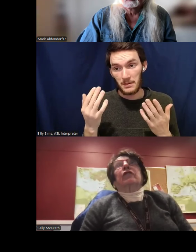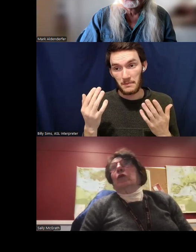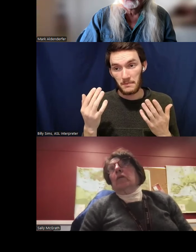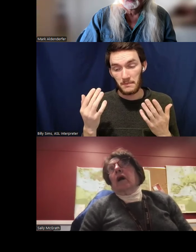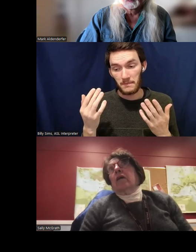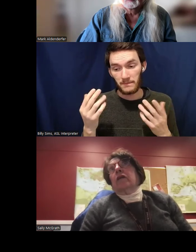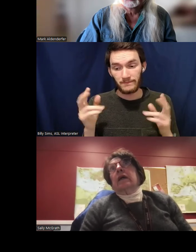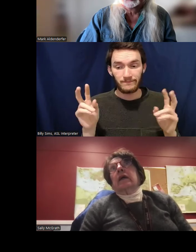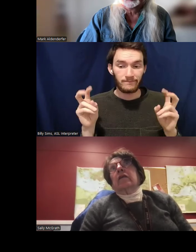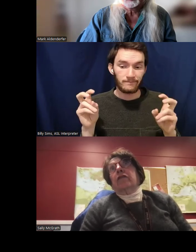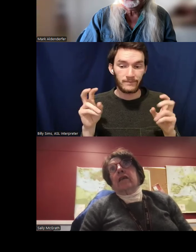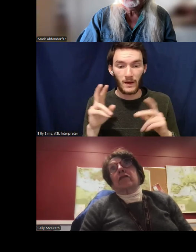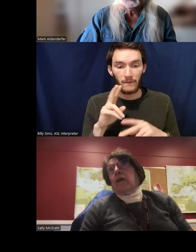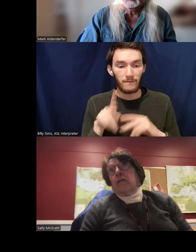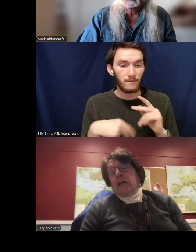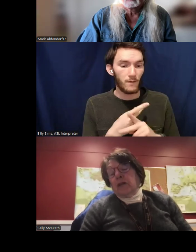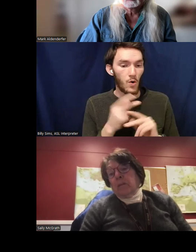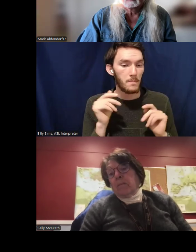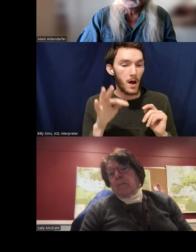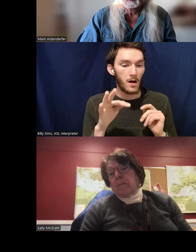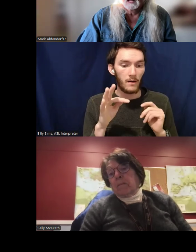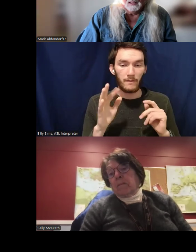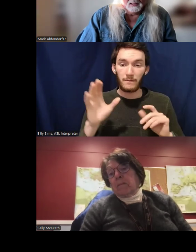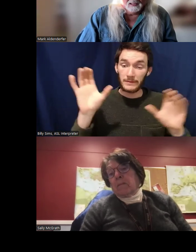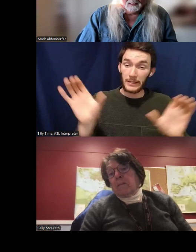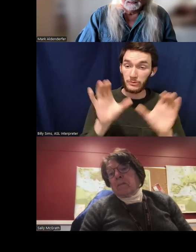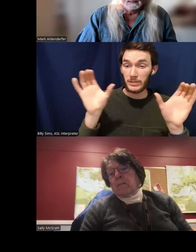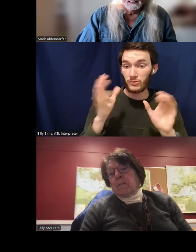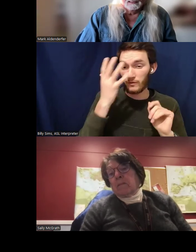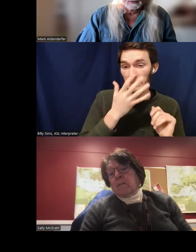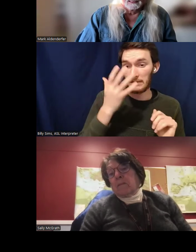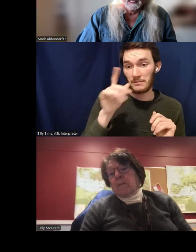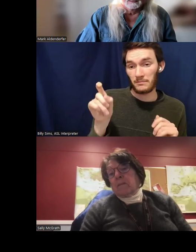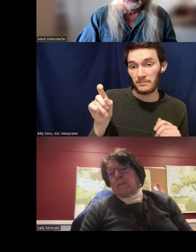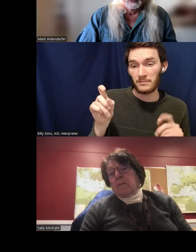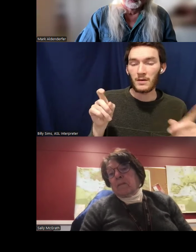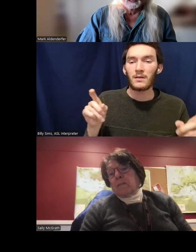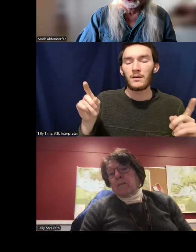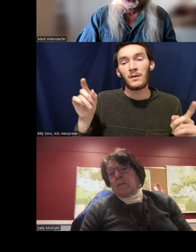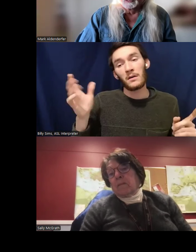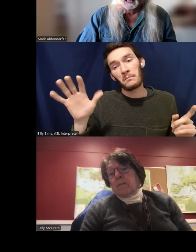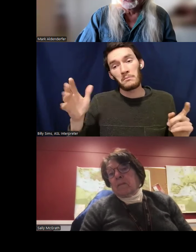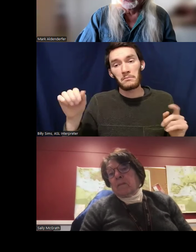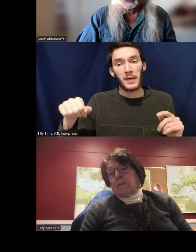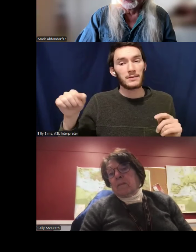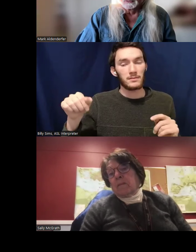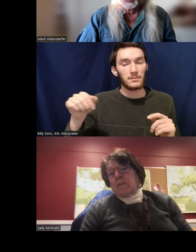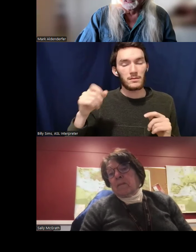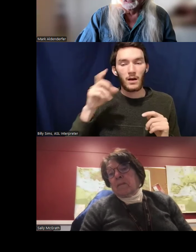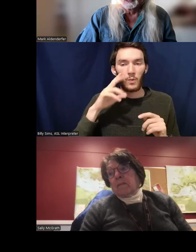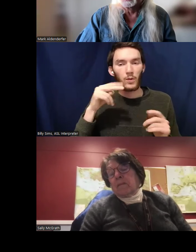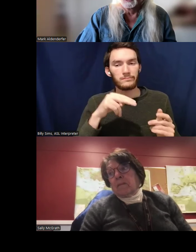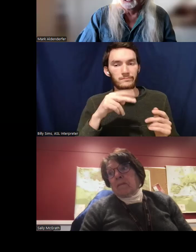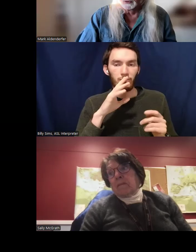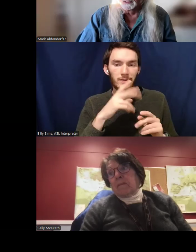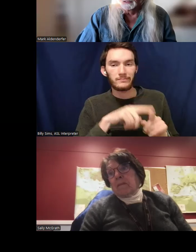a form of face decoration? Yes, and again, we're going to turn to text in this particular